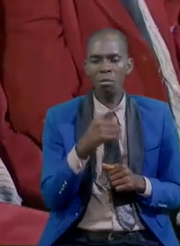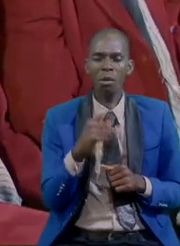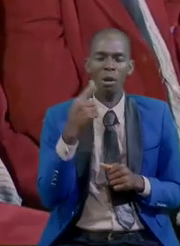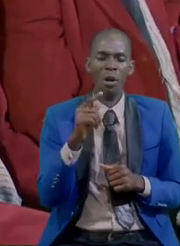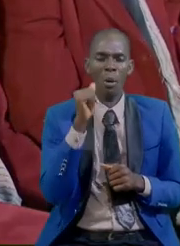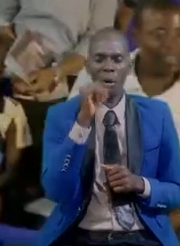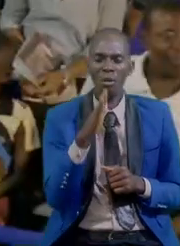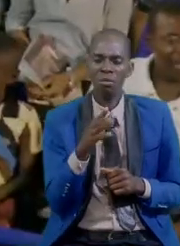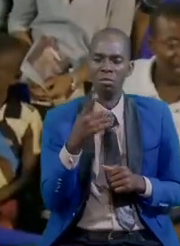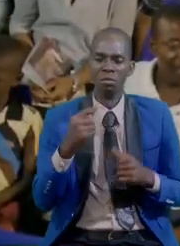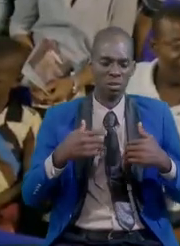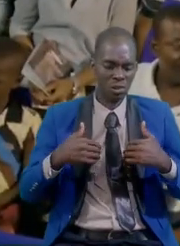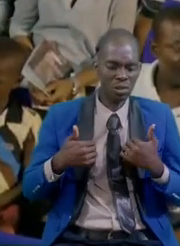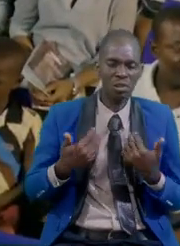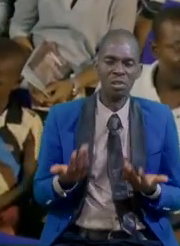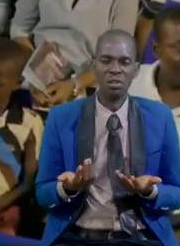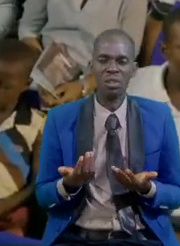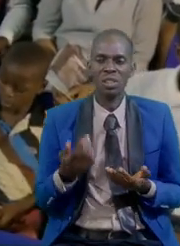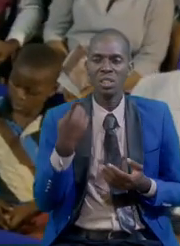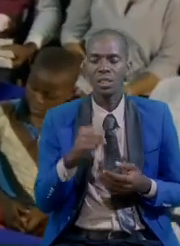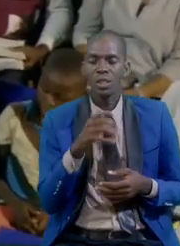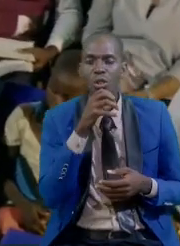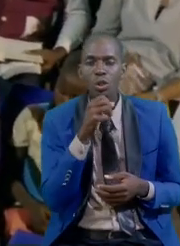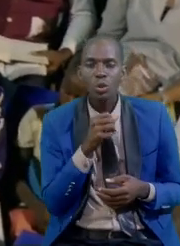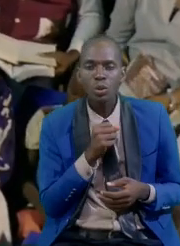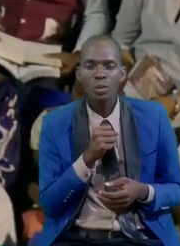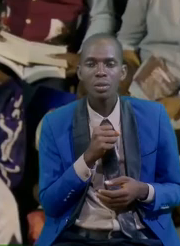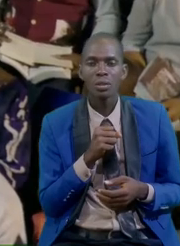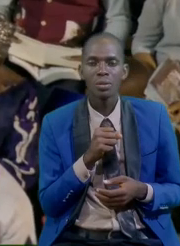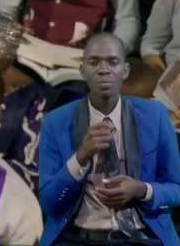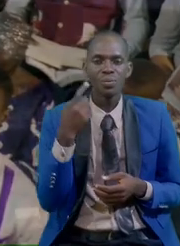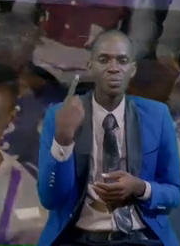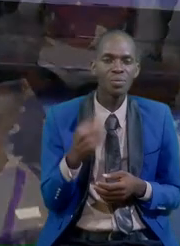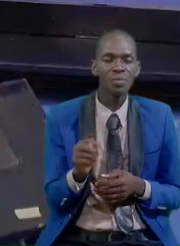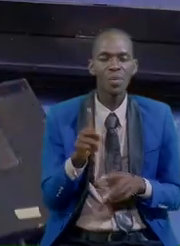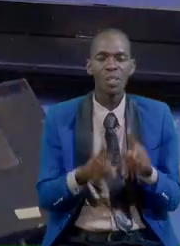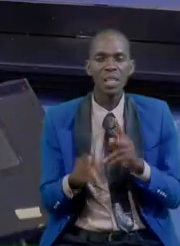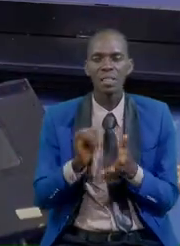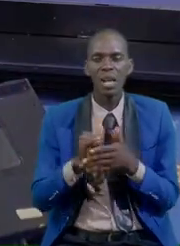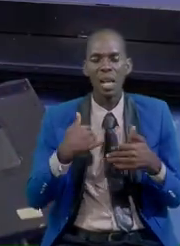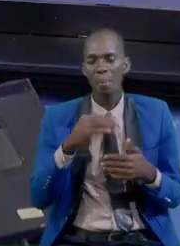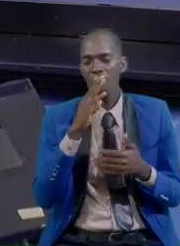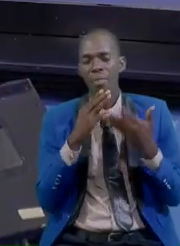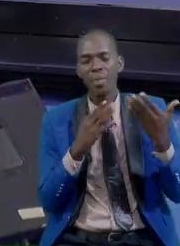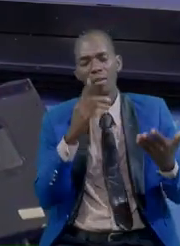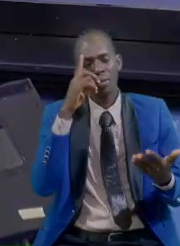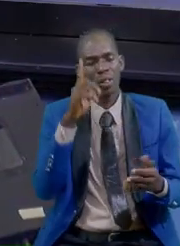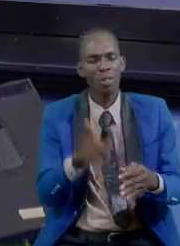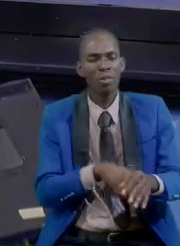the young, the old, the ones who have been there for a long time, and the